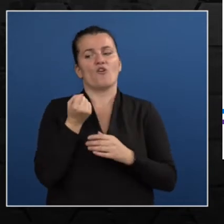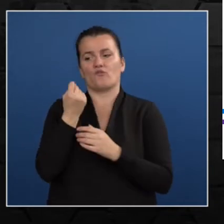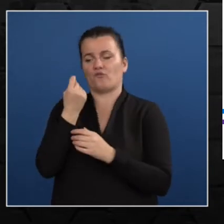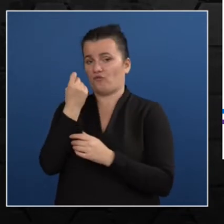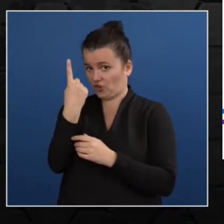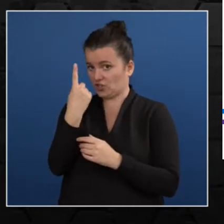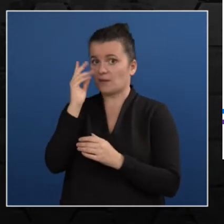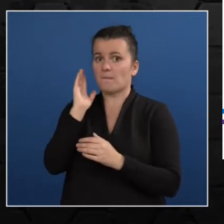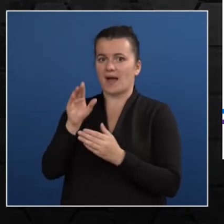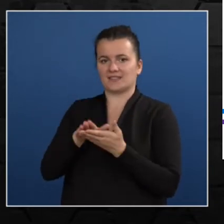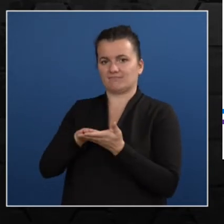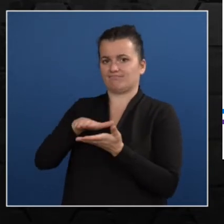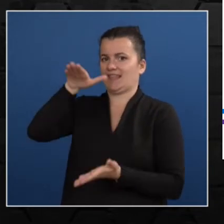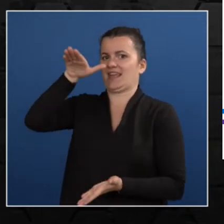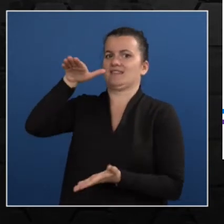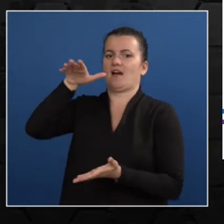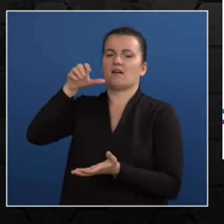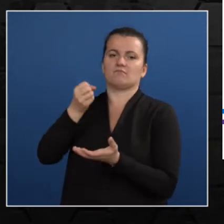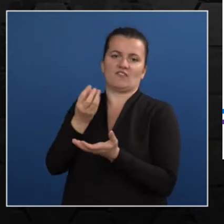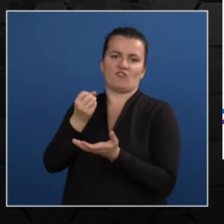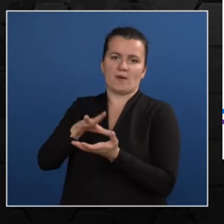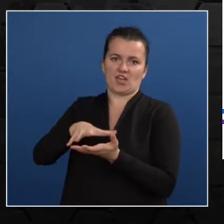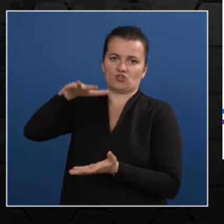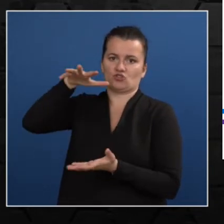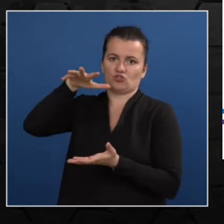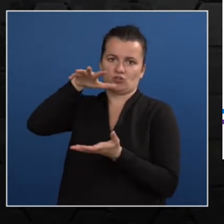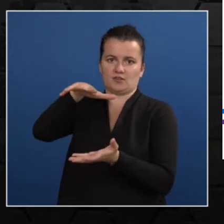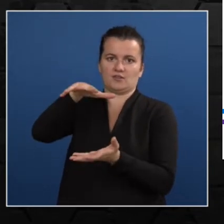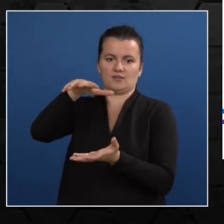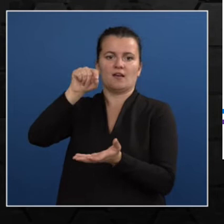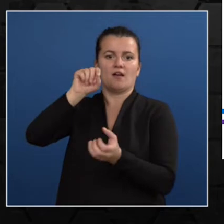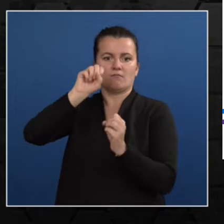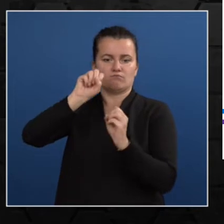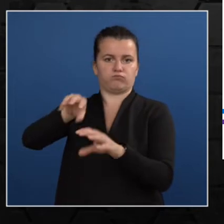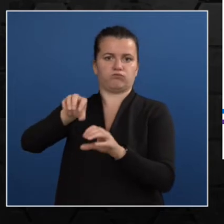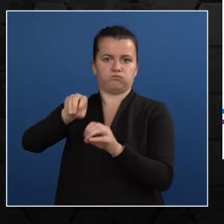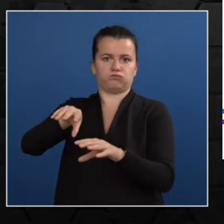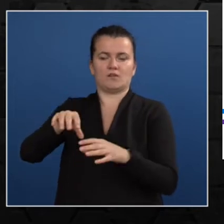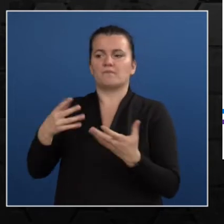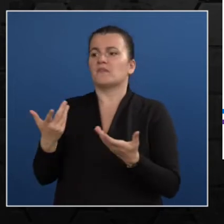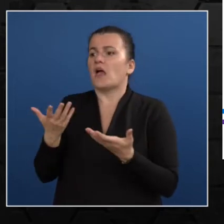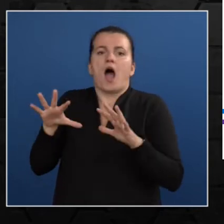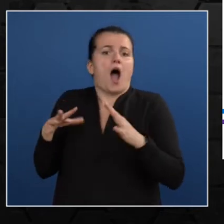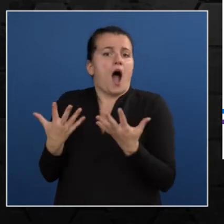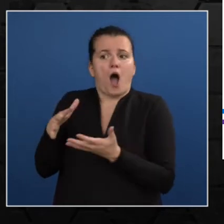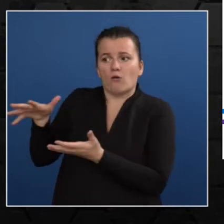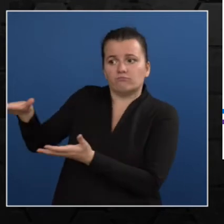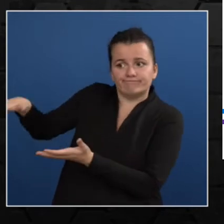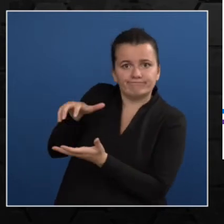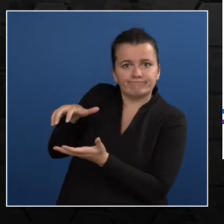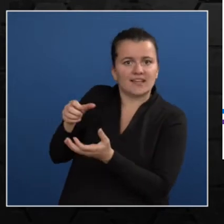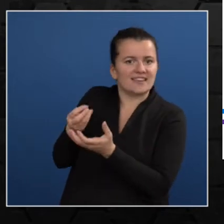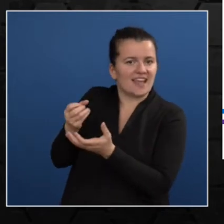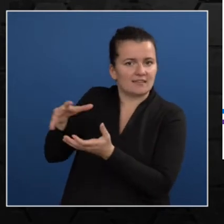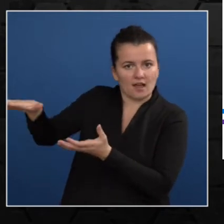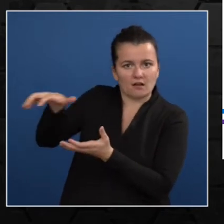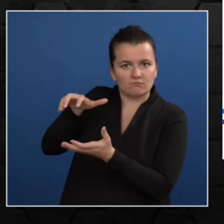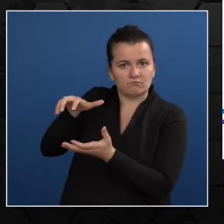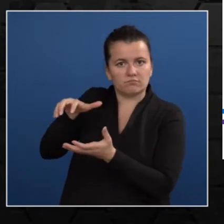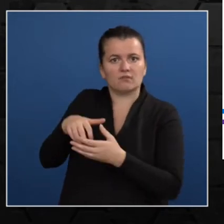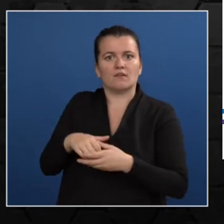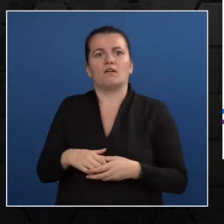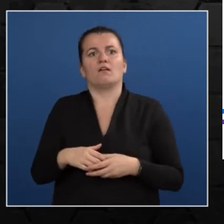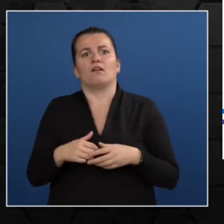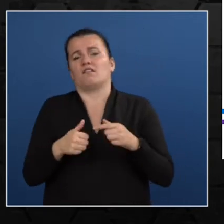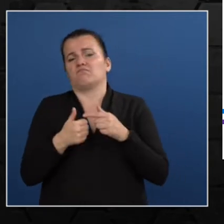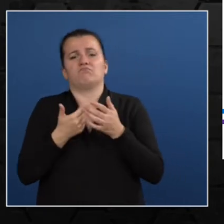done by various techniques. You can get data in the form of flat files. You can